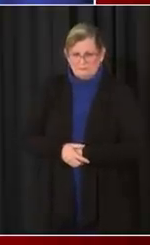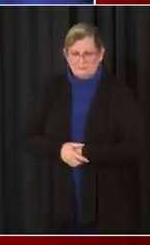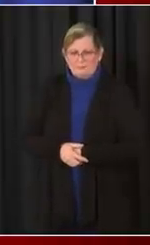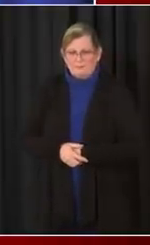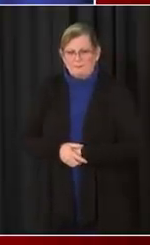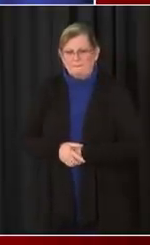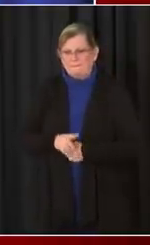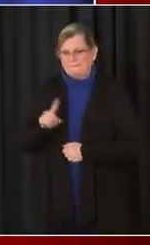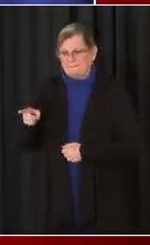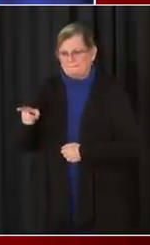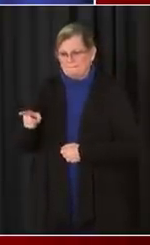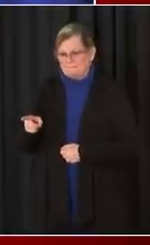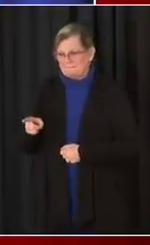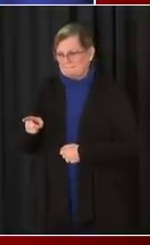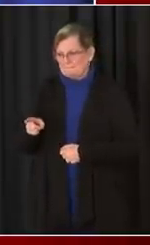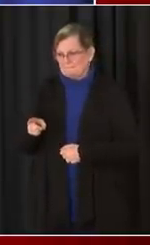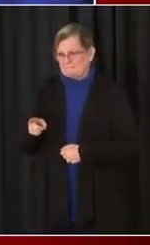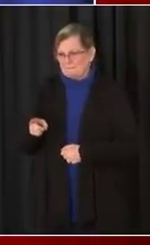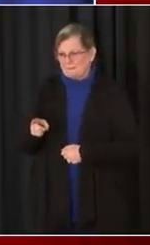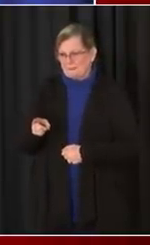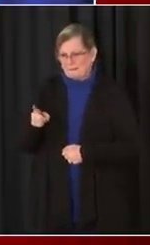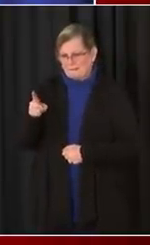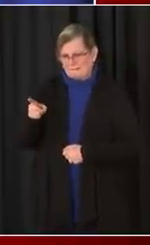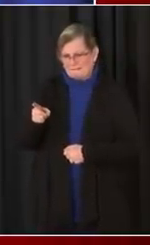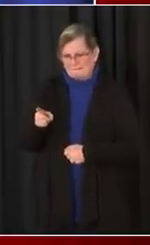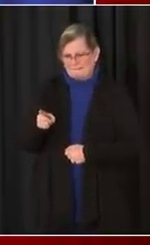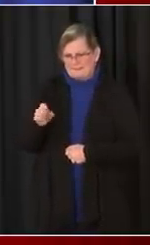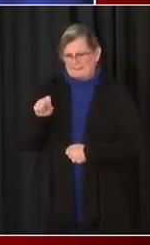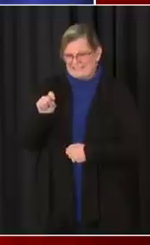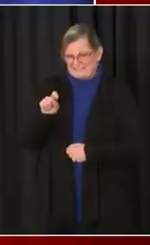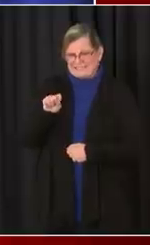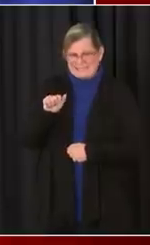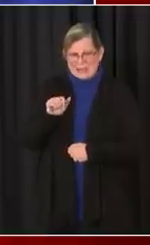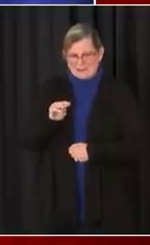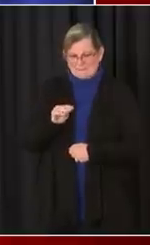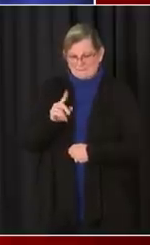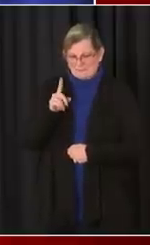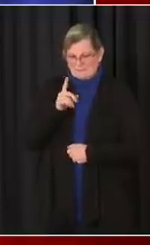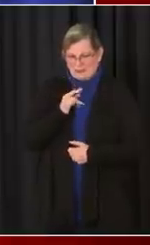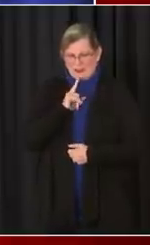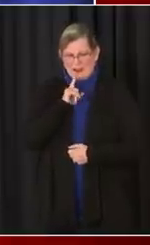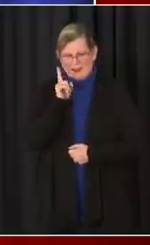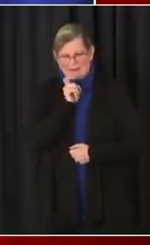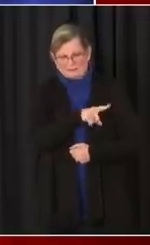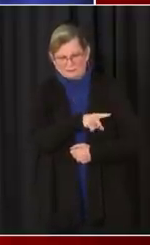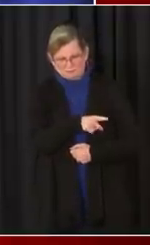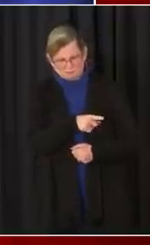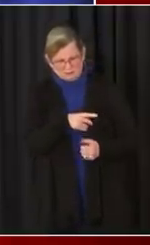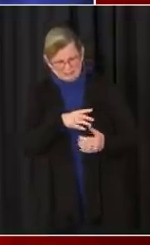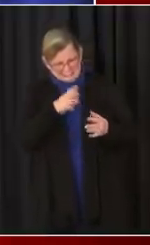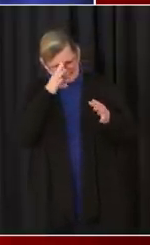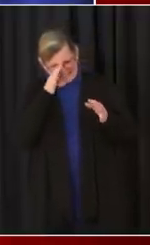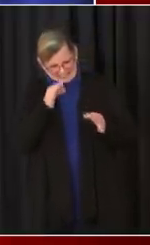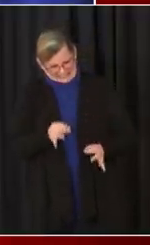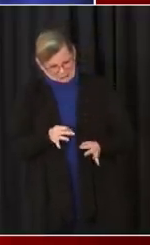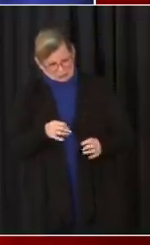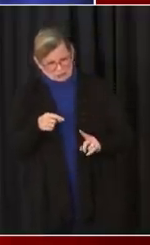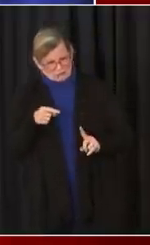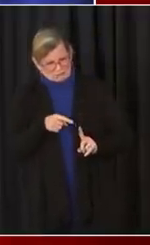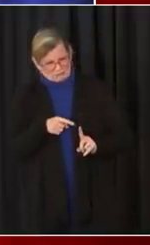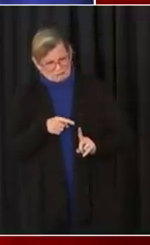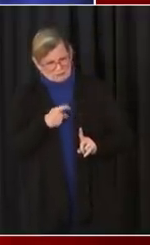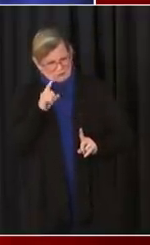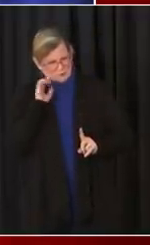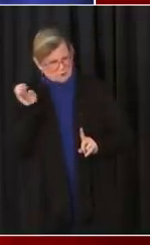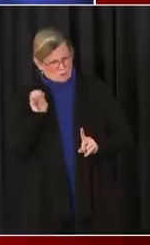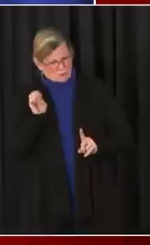Yes. Mayor, you said there was a state of emergency you were declaring for, I guess, 2